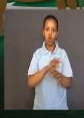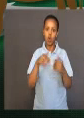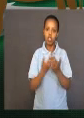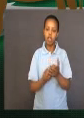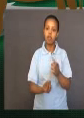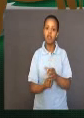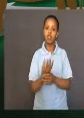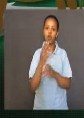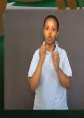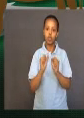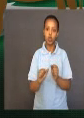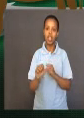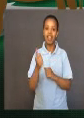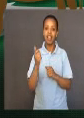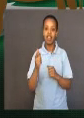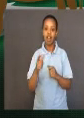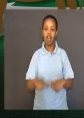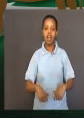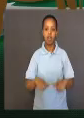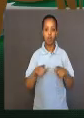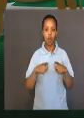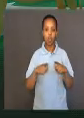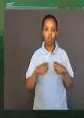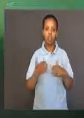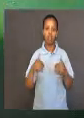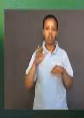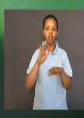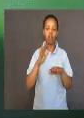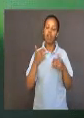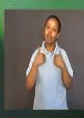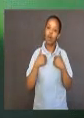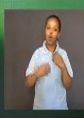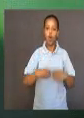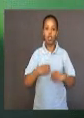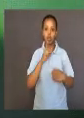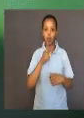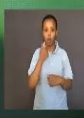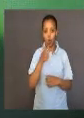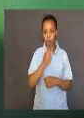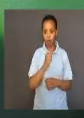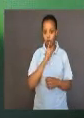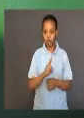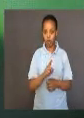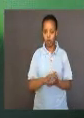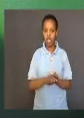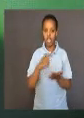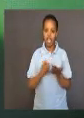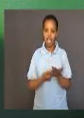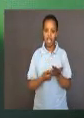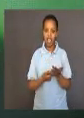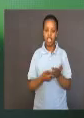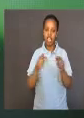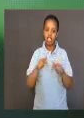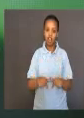from other living organisms. This is the end of our lesson for the day.